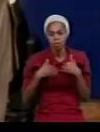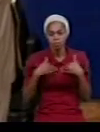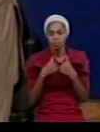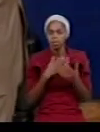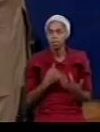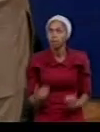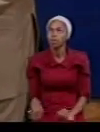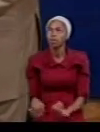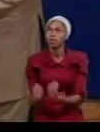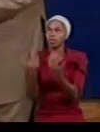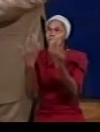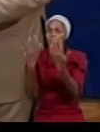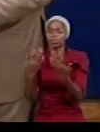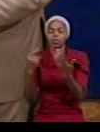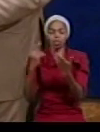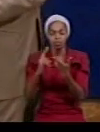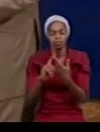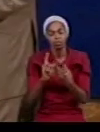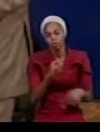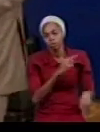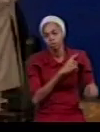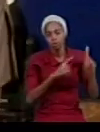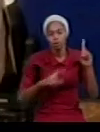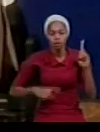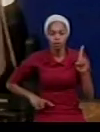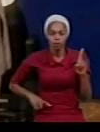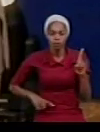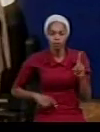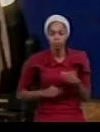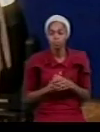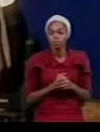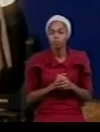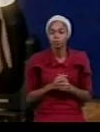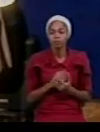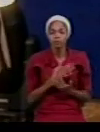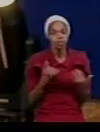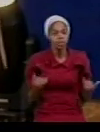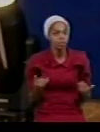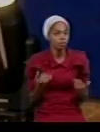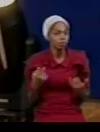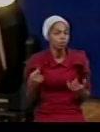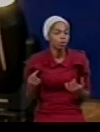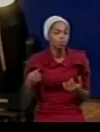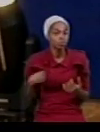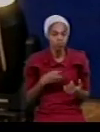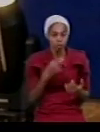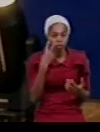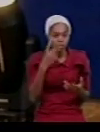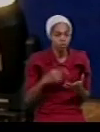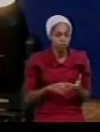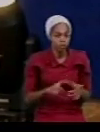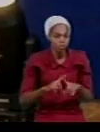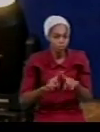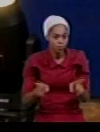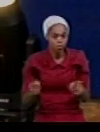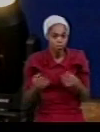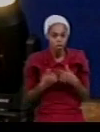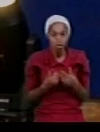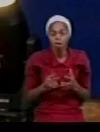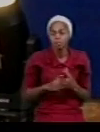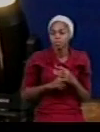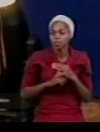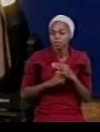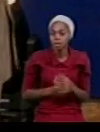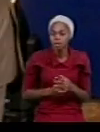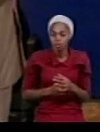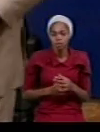offered burnt offering unto the altar." And so this distinction had predated this time,